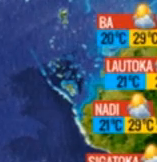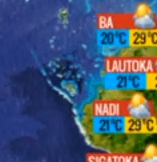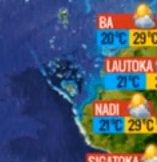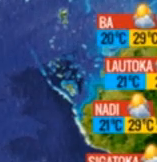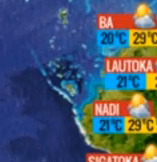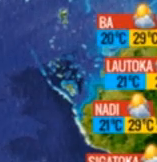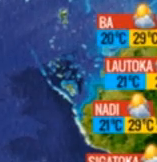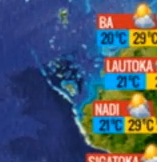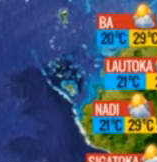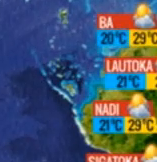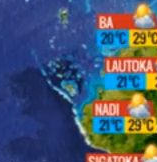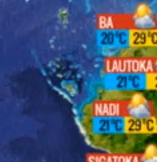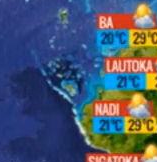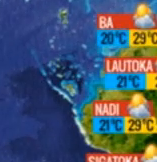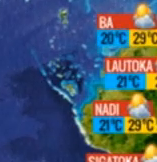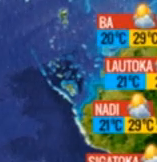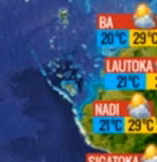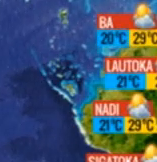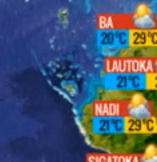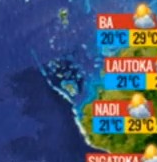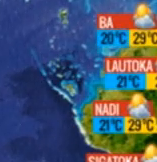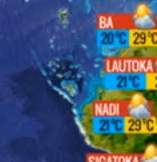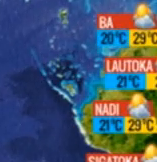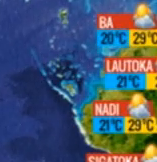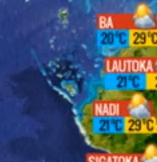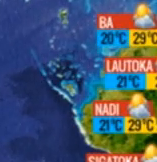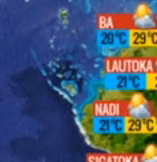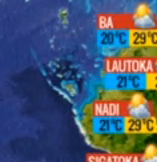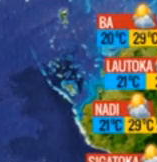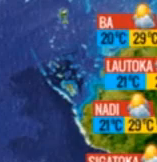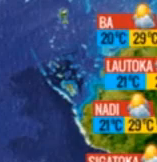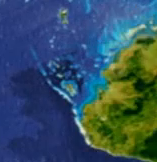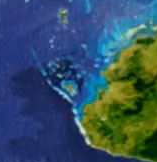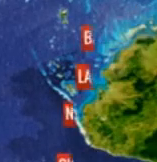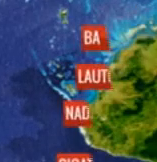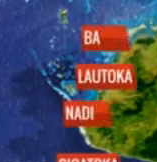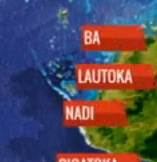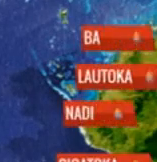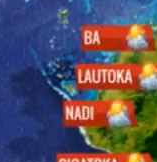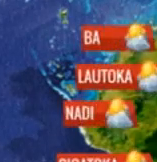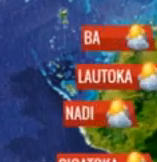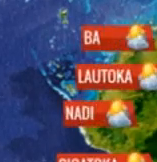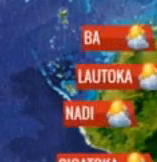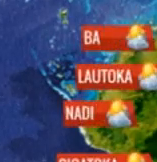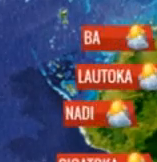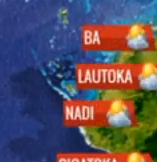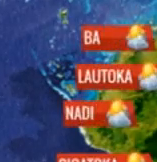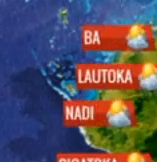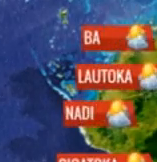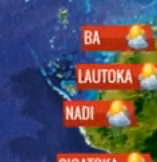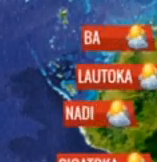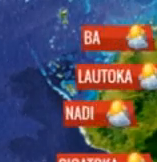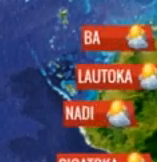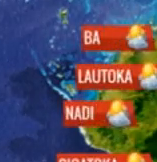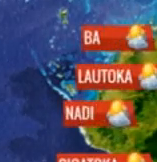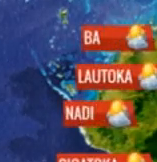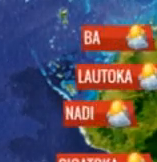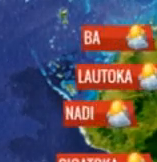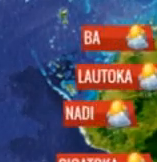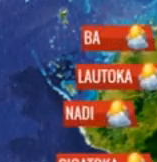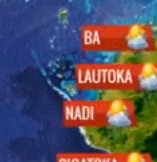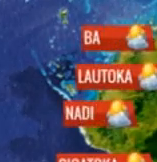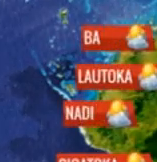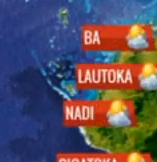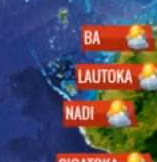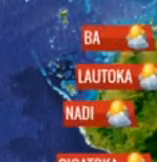is increasing cloudiness and showers over most of the group. And looking ahead to Wednesday, we can expect the cloudiness, showers and